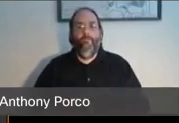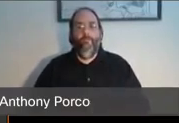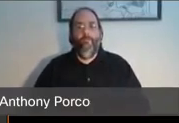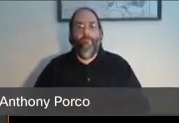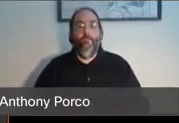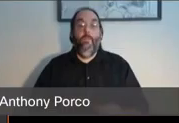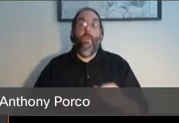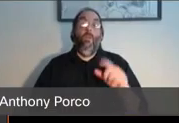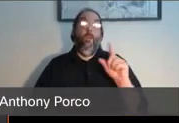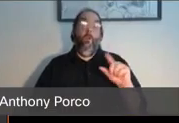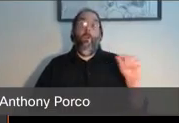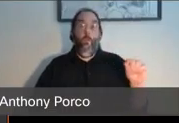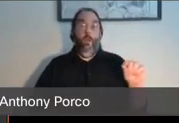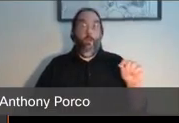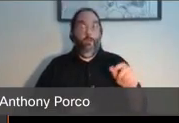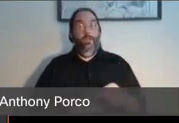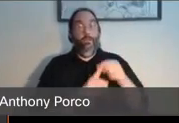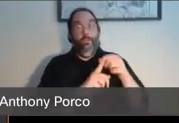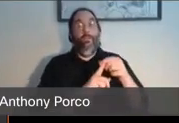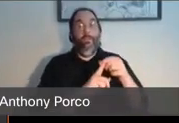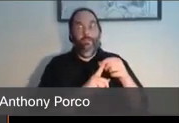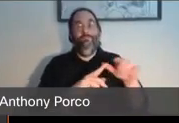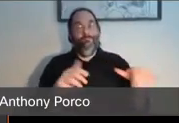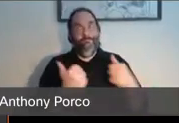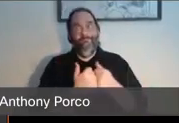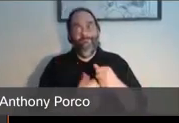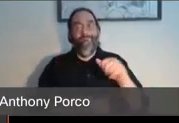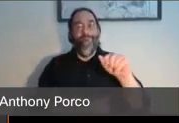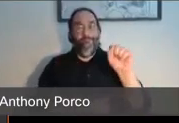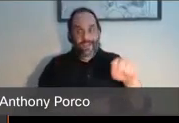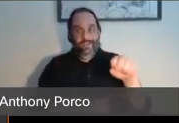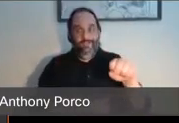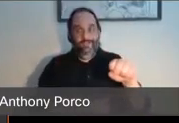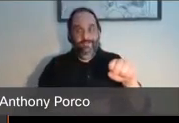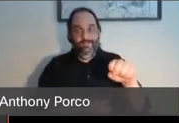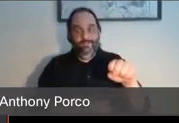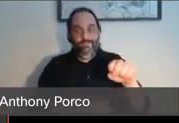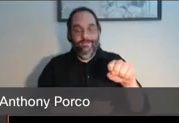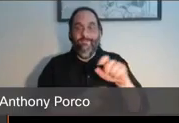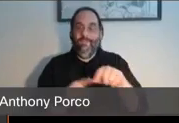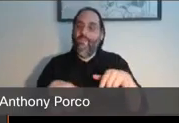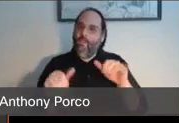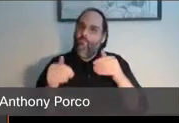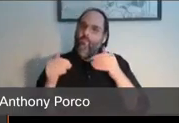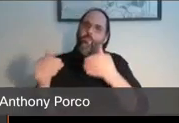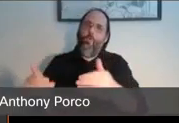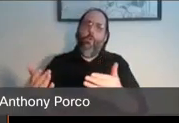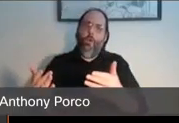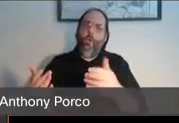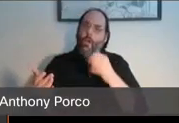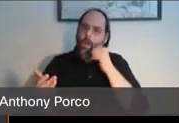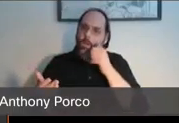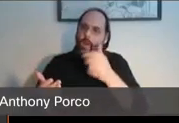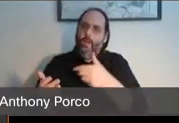Although 2020 has presented with unique challenges, we continue to move forward with the